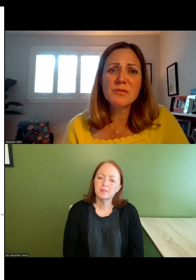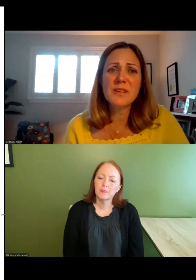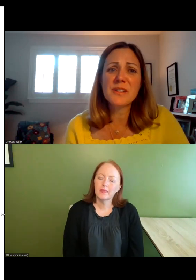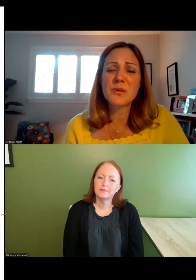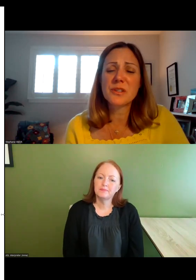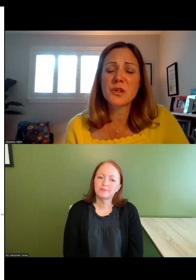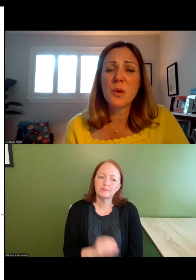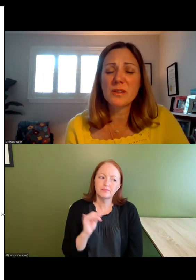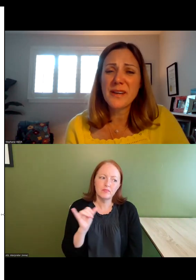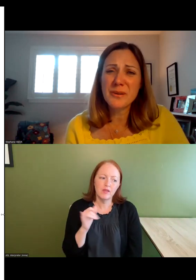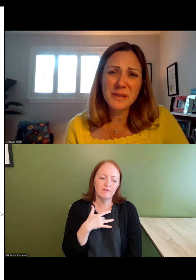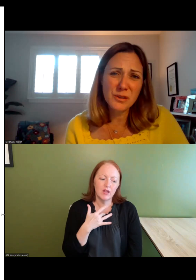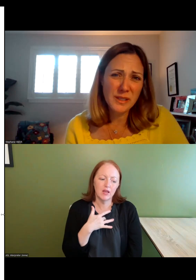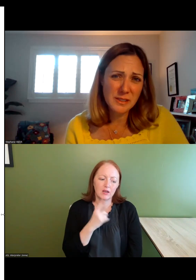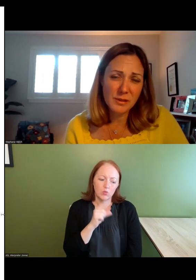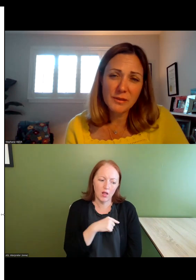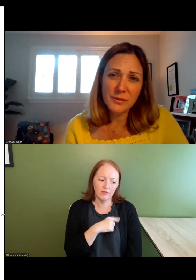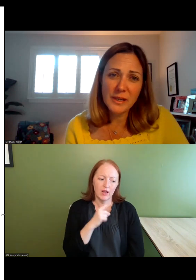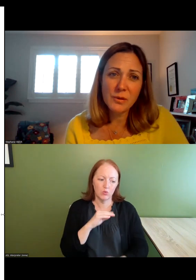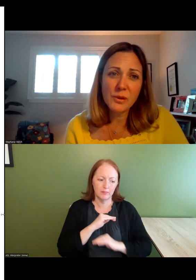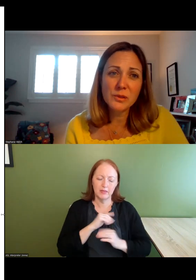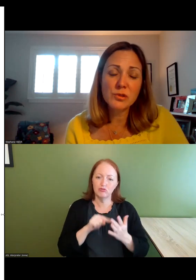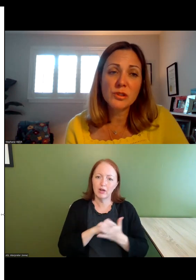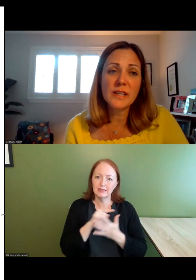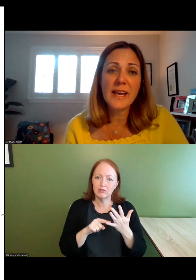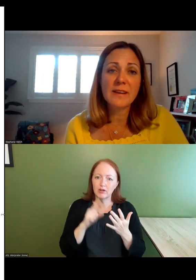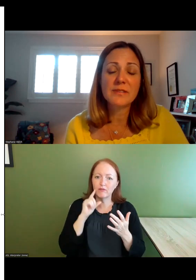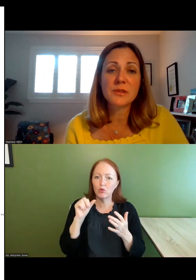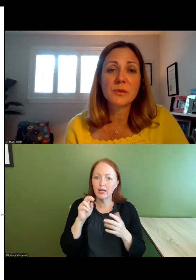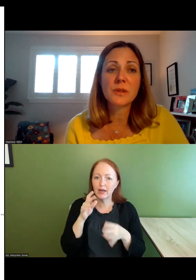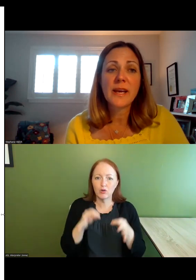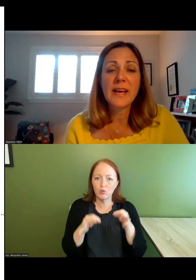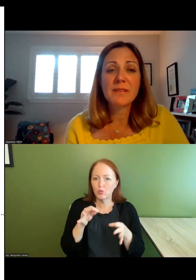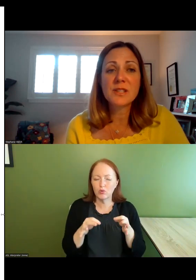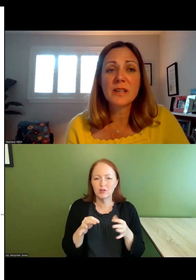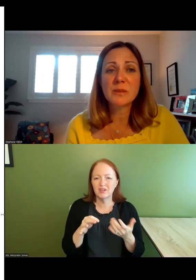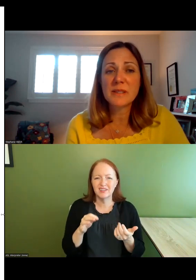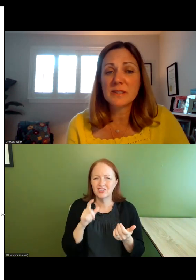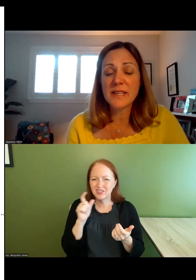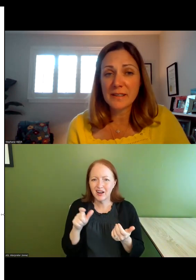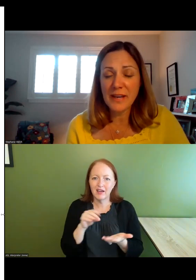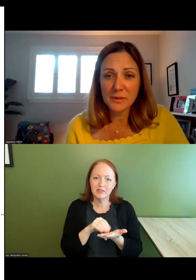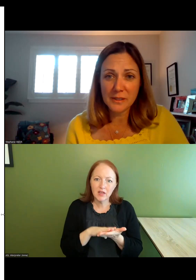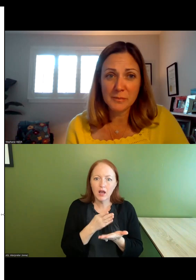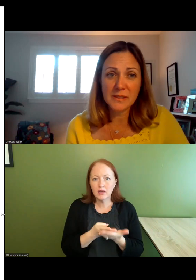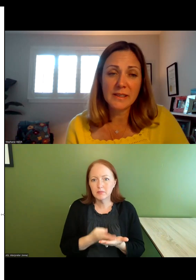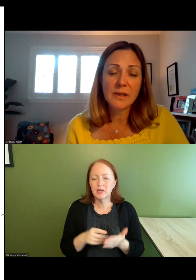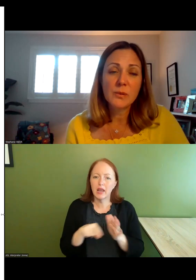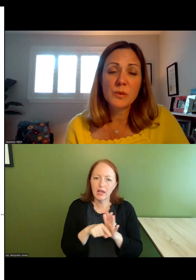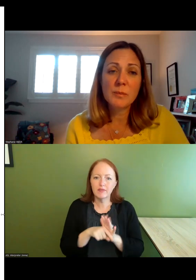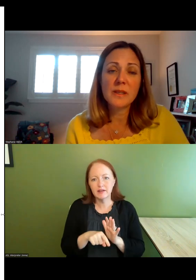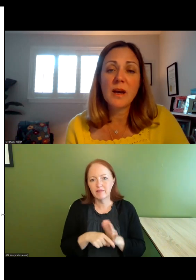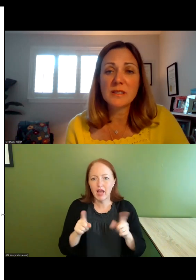We also felt that in order to qualify or meet the criteria for care court, you shouldn't have to have documented negative outcomes